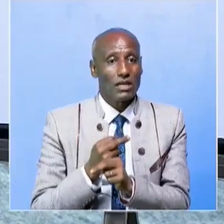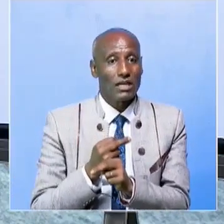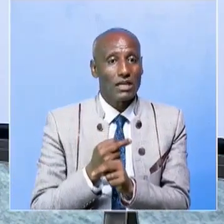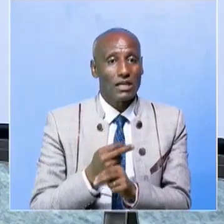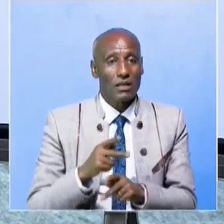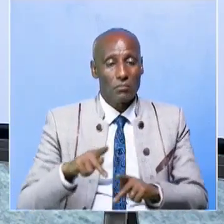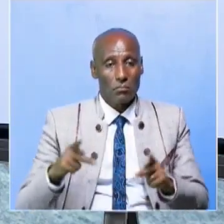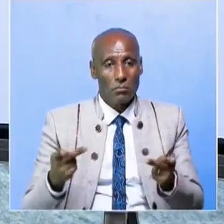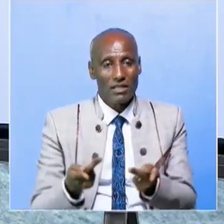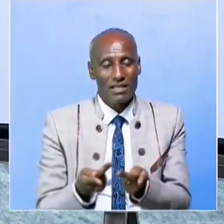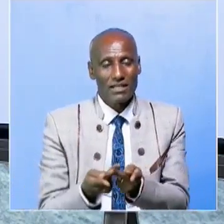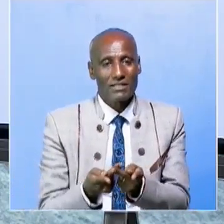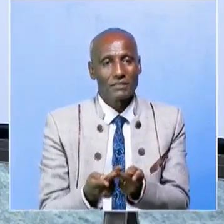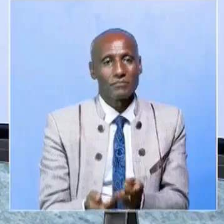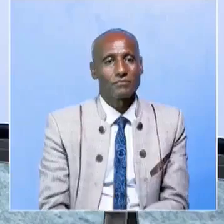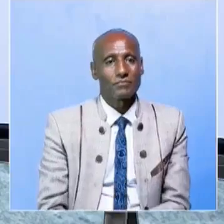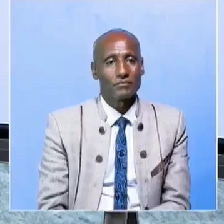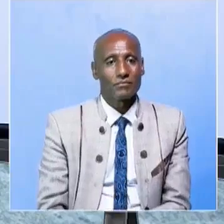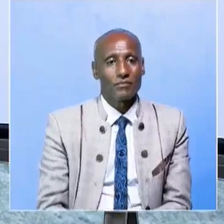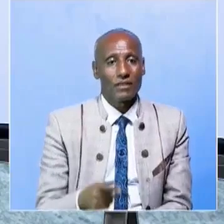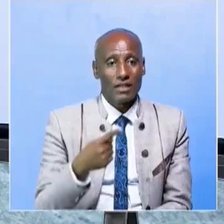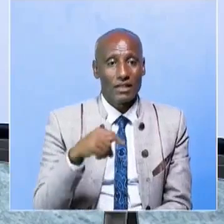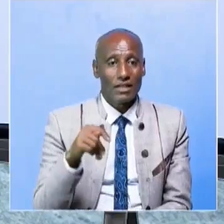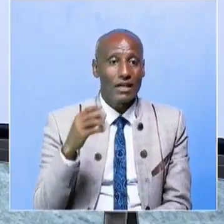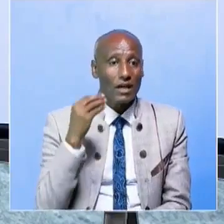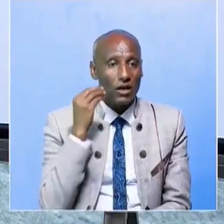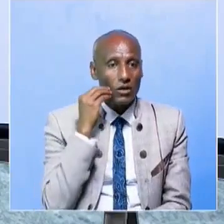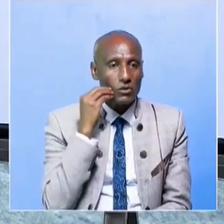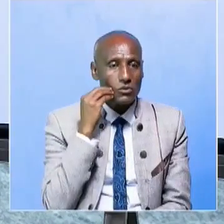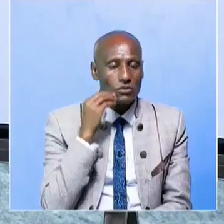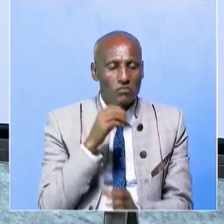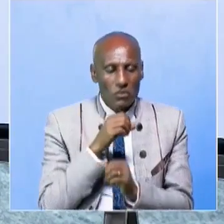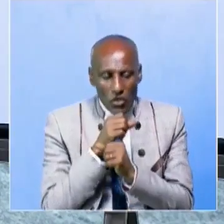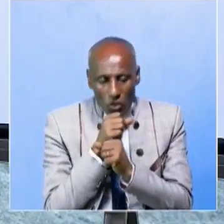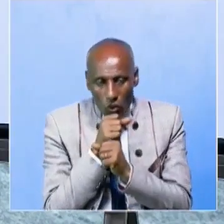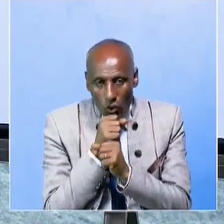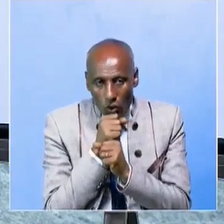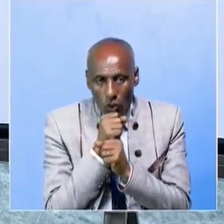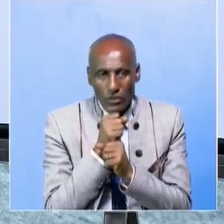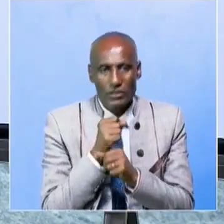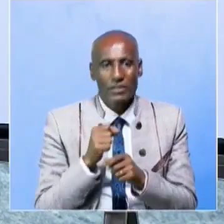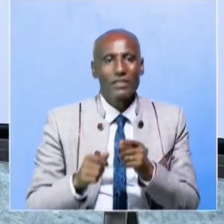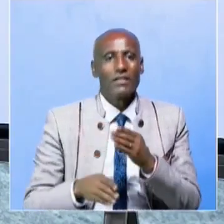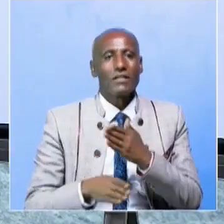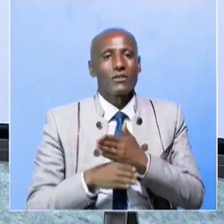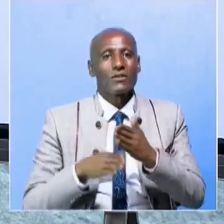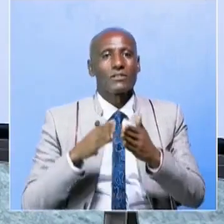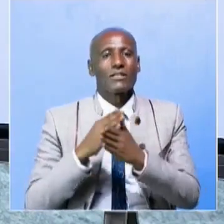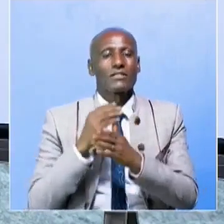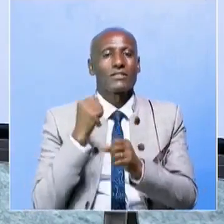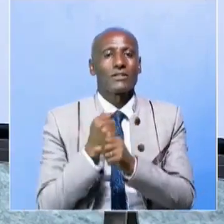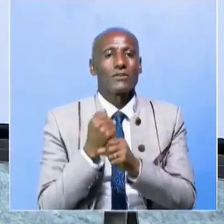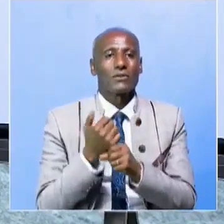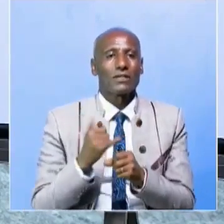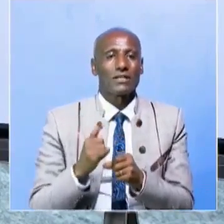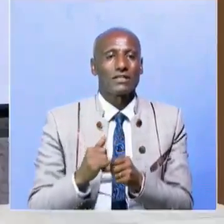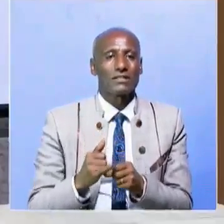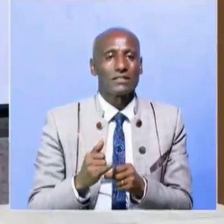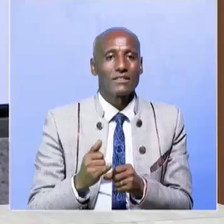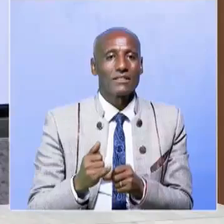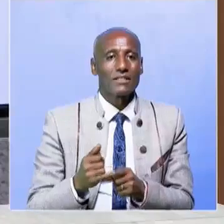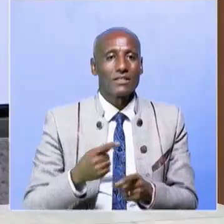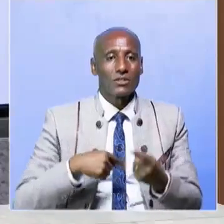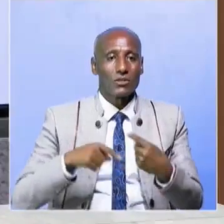So restoration meaning the house was very old, so the construction workers are doing really well